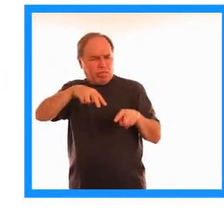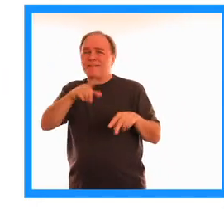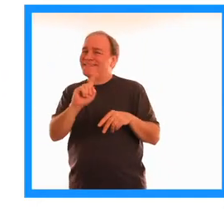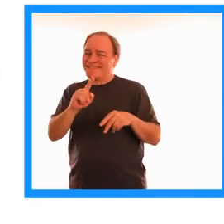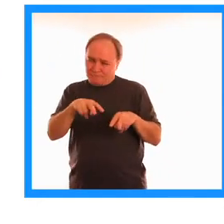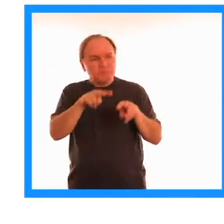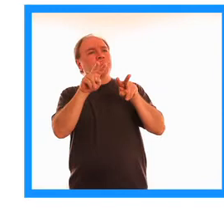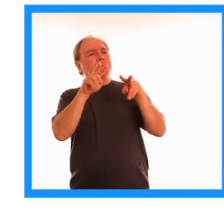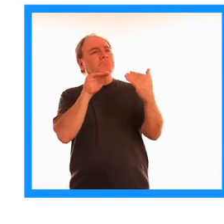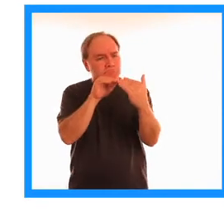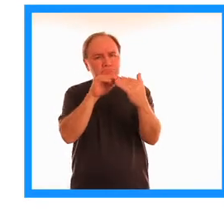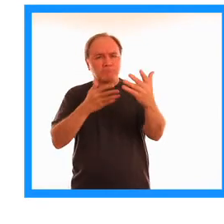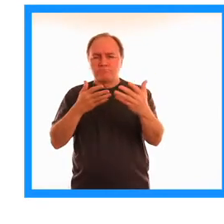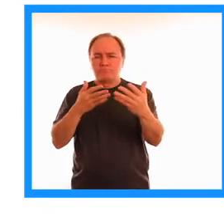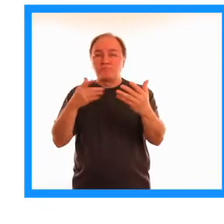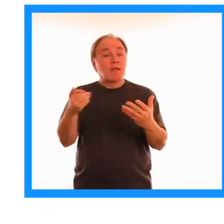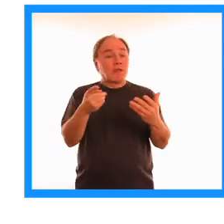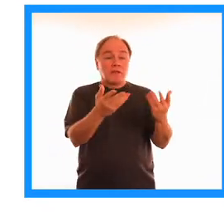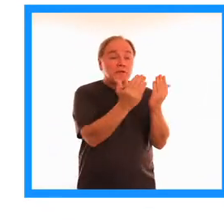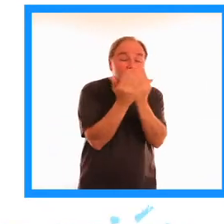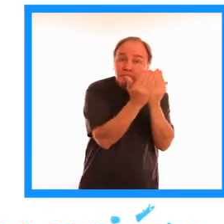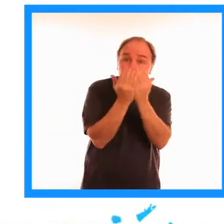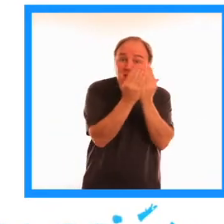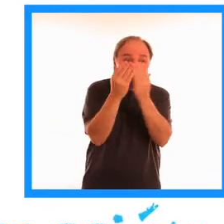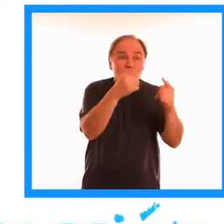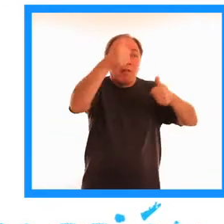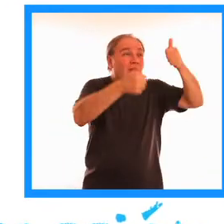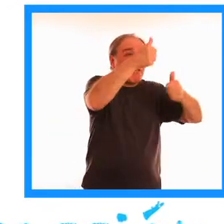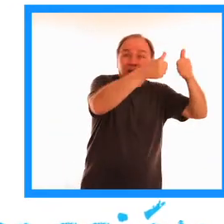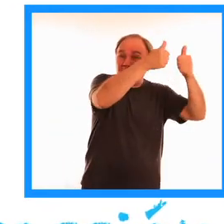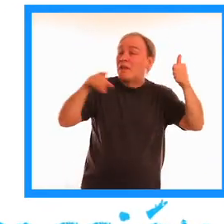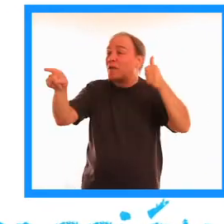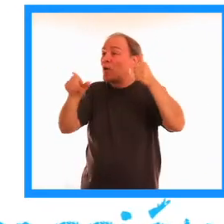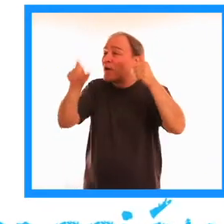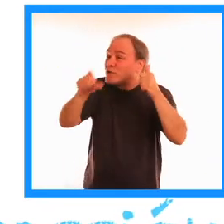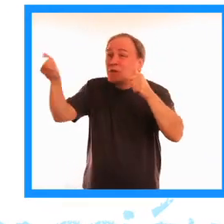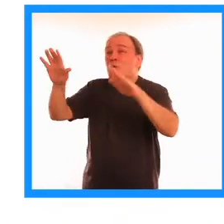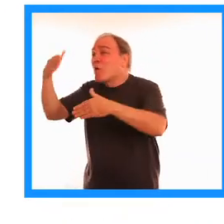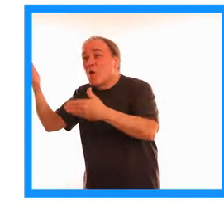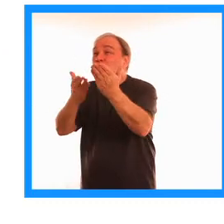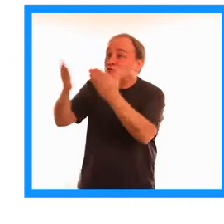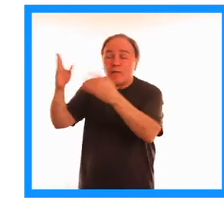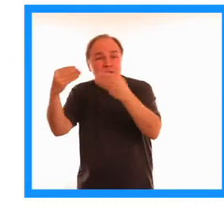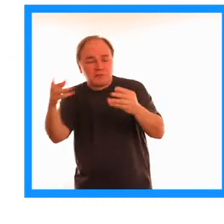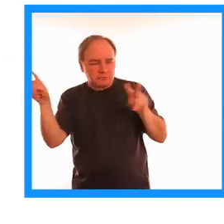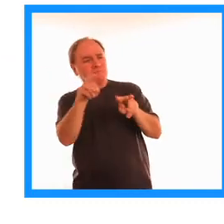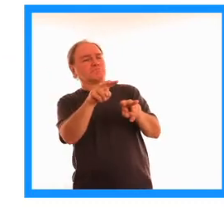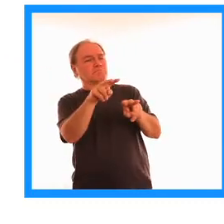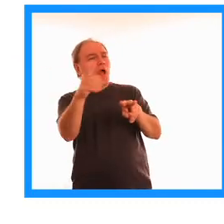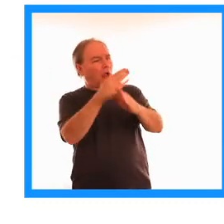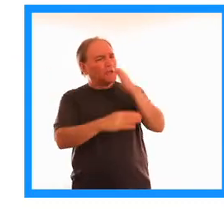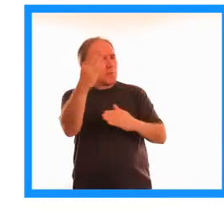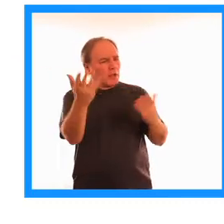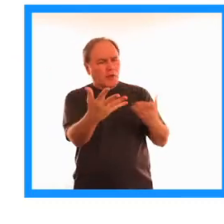disabilities cannot be overstated. Prejudice can be reduced through interaction. Social integration benefits everyone, and children who have